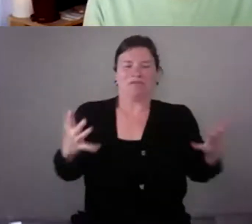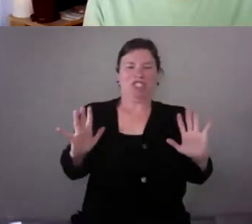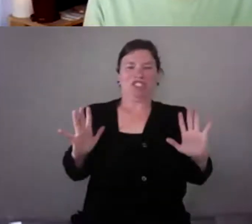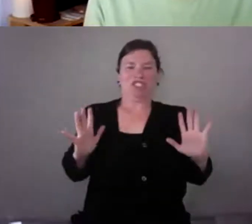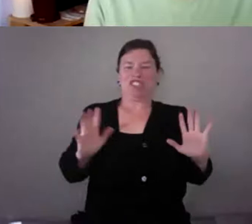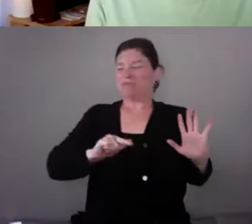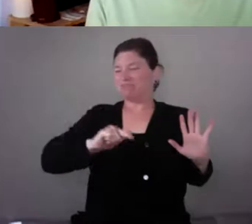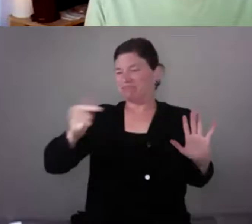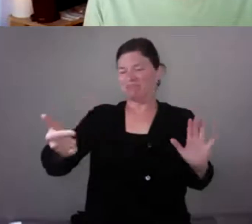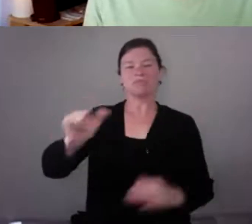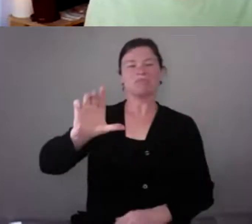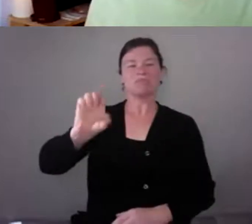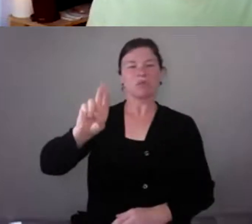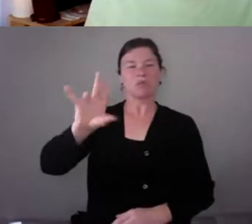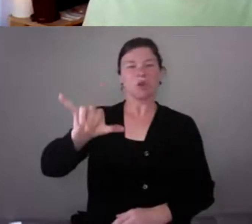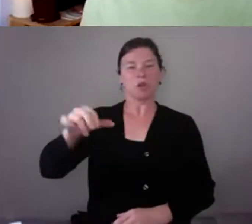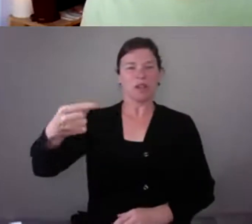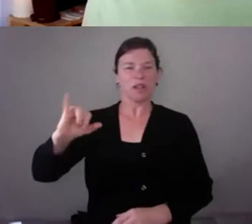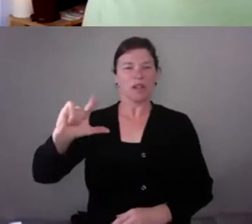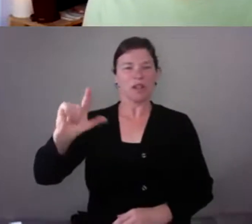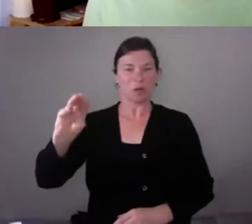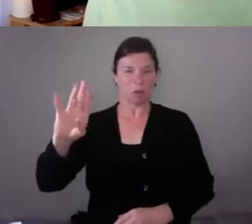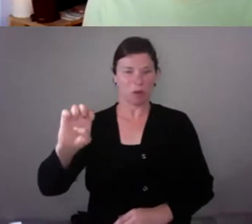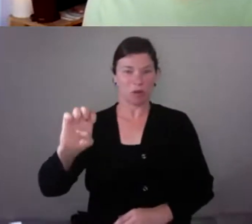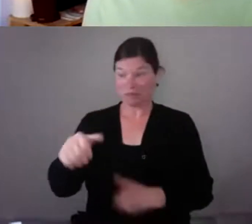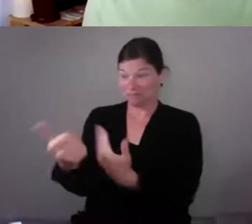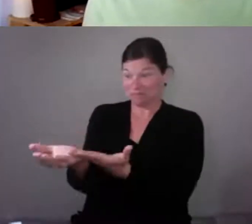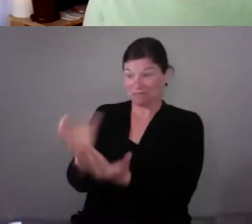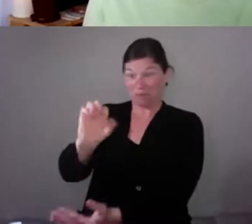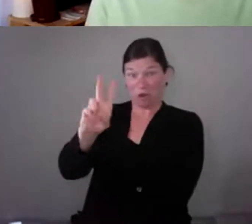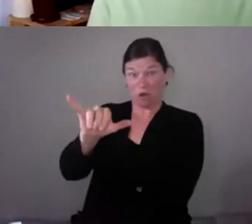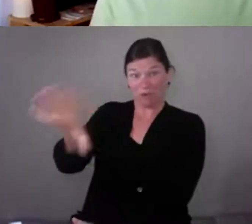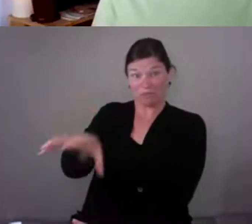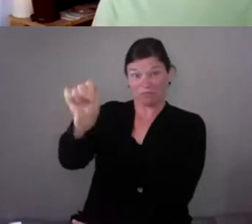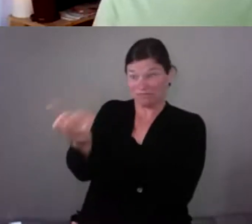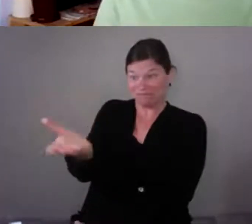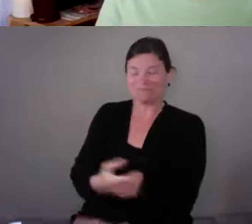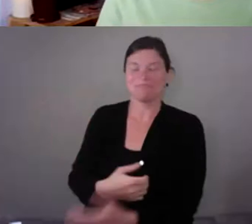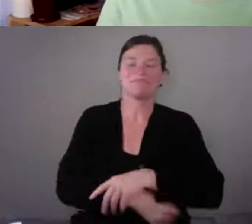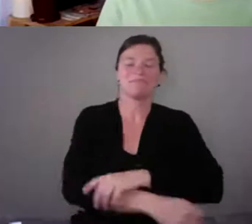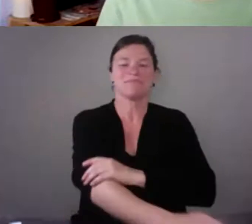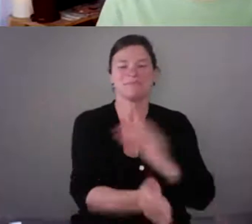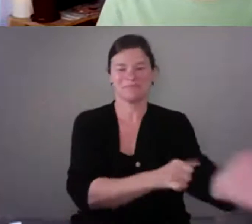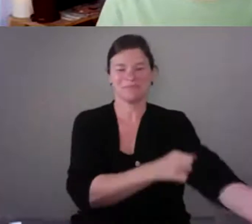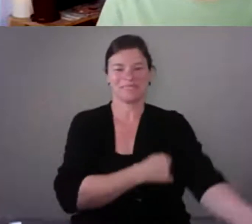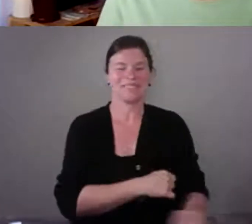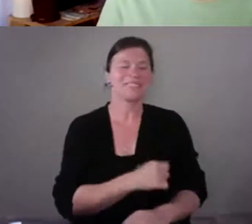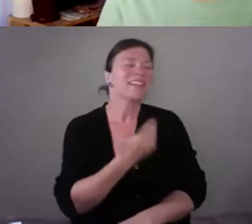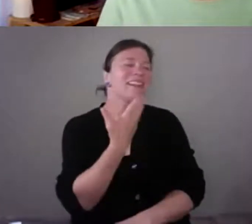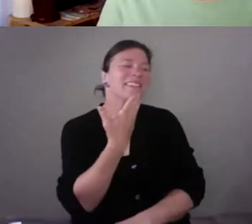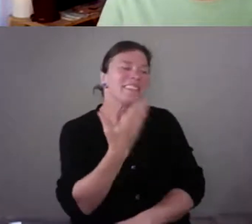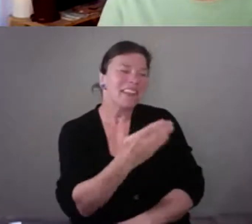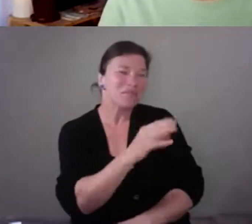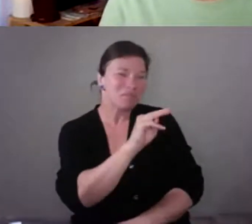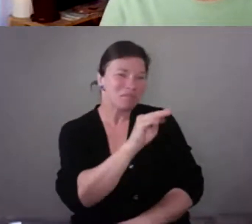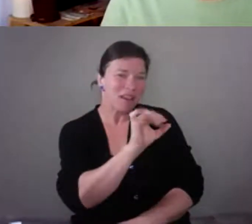will be interviewing Micah Fialka-Feldman. Corey, you want to take it over? Thank you, Terry, and thank you, Micah,